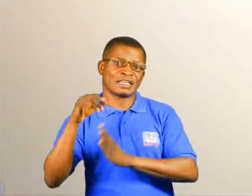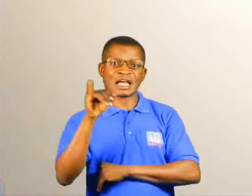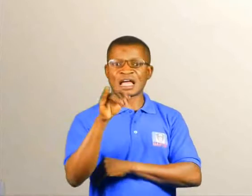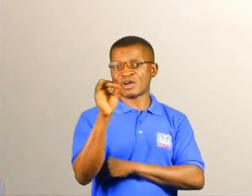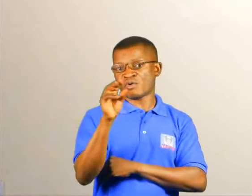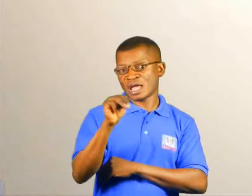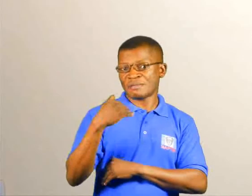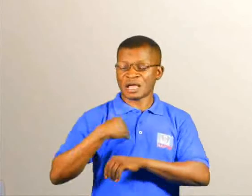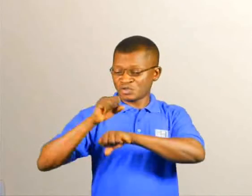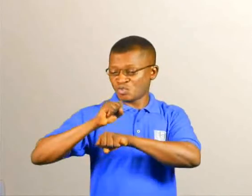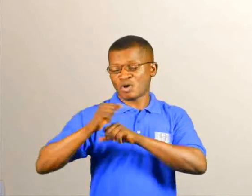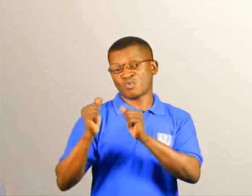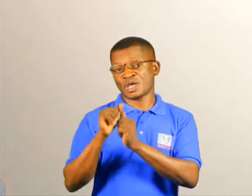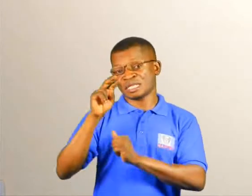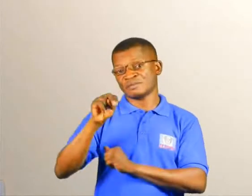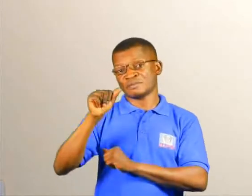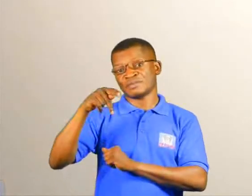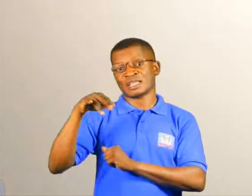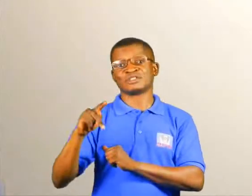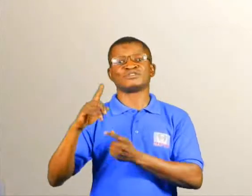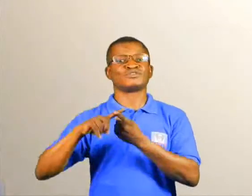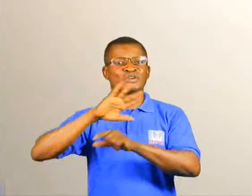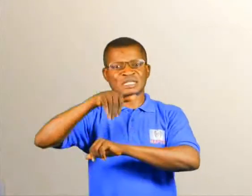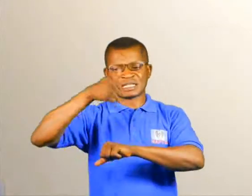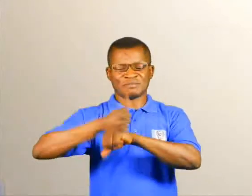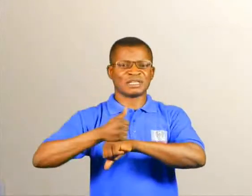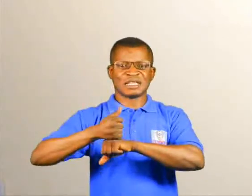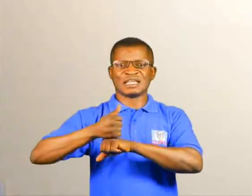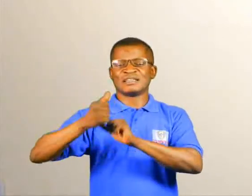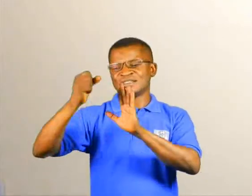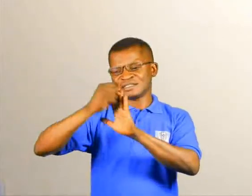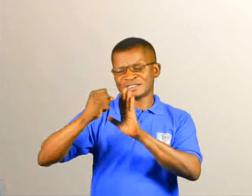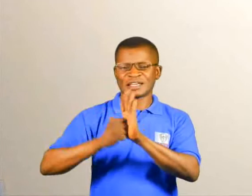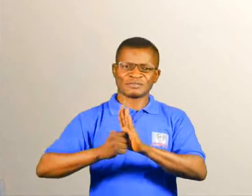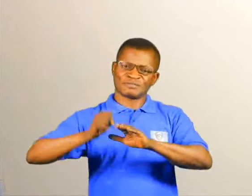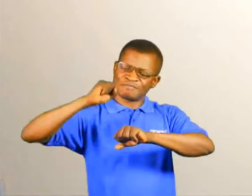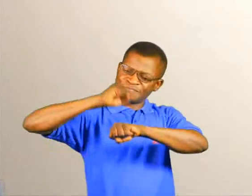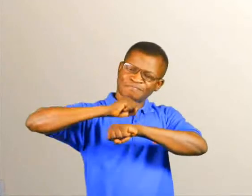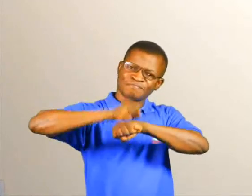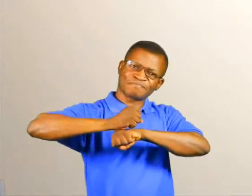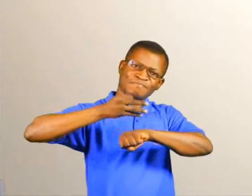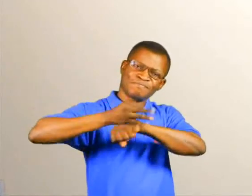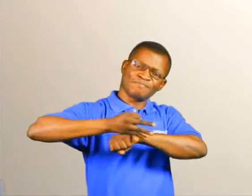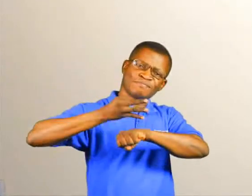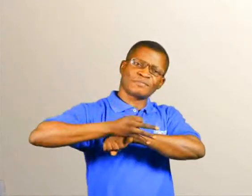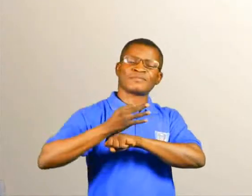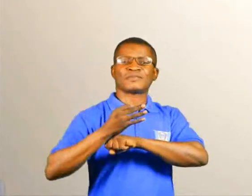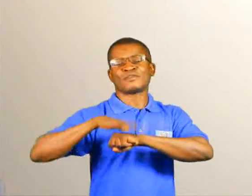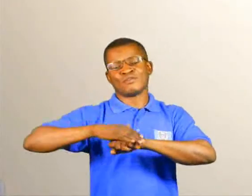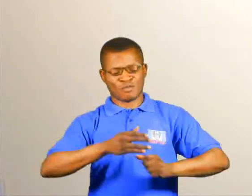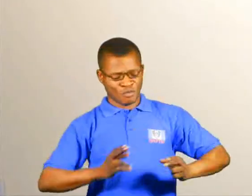regard, IOM has worked with NAPTIP in setting up state task forces on human